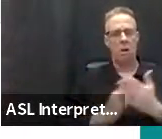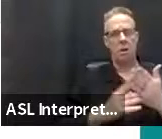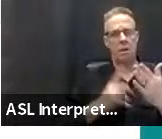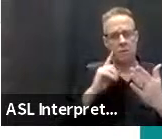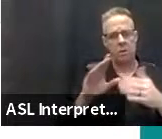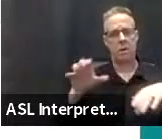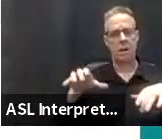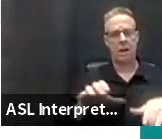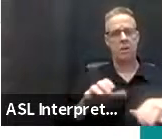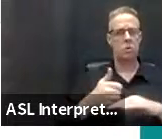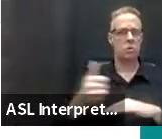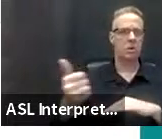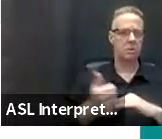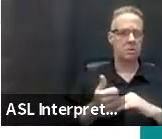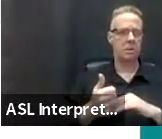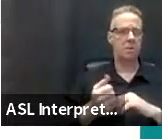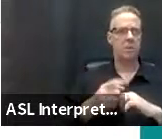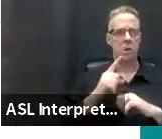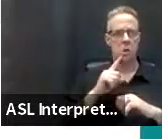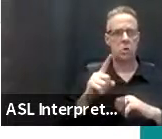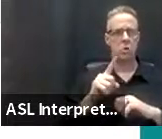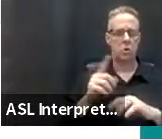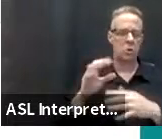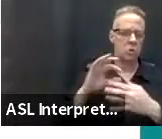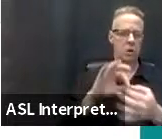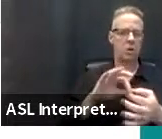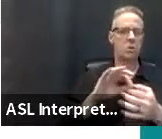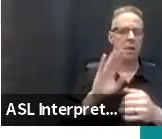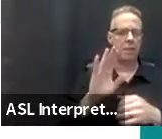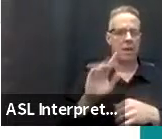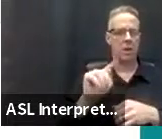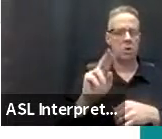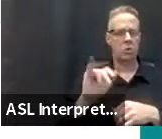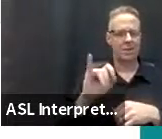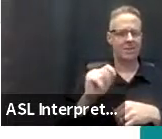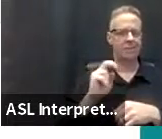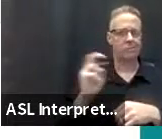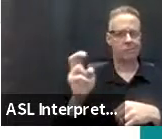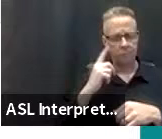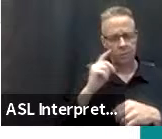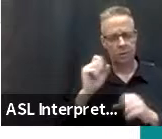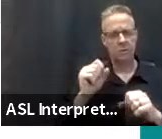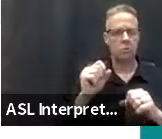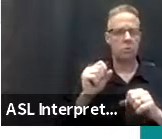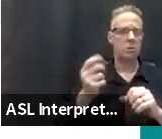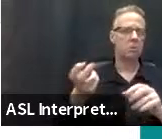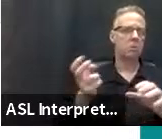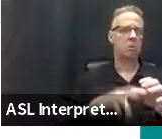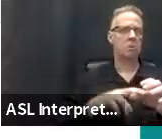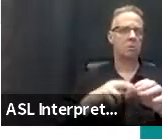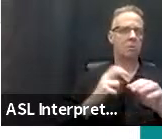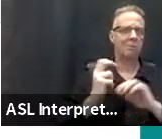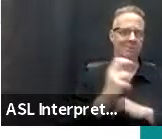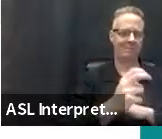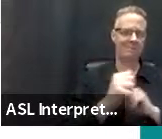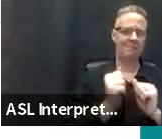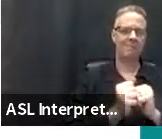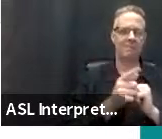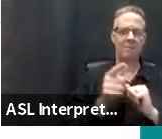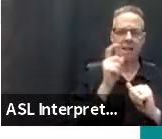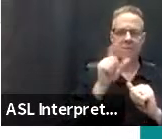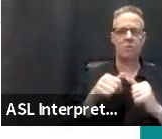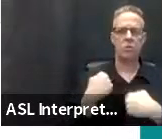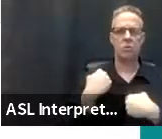transportation network is connecting to the transit service to help people get to the high capacity transit stations without having to